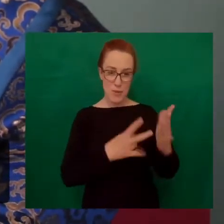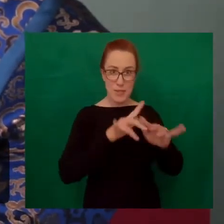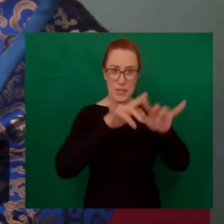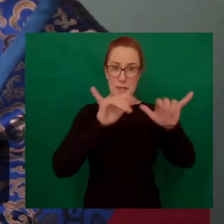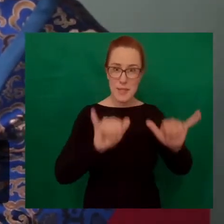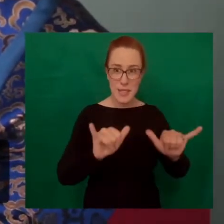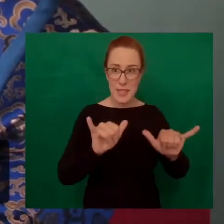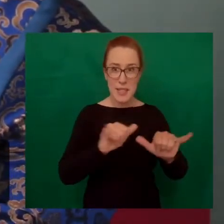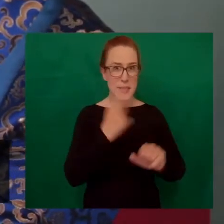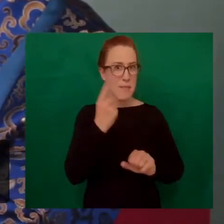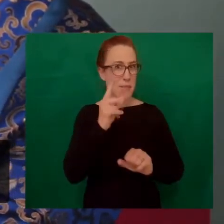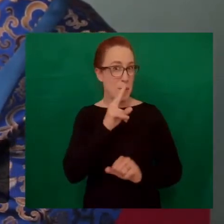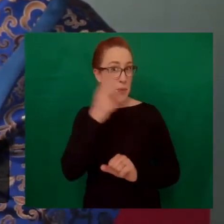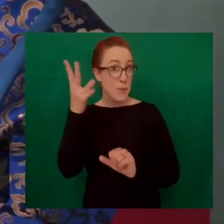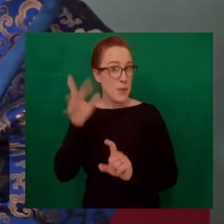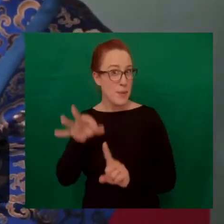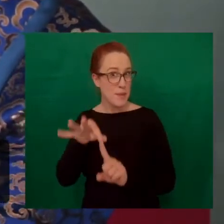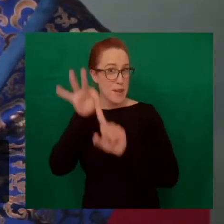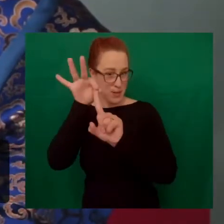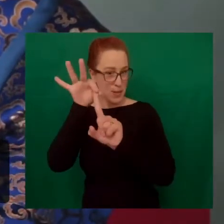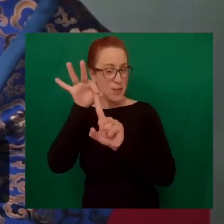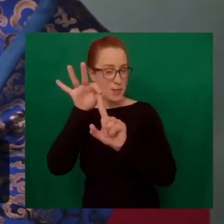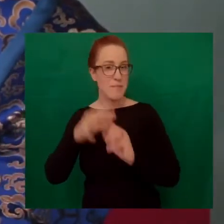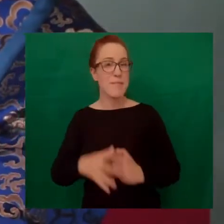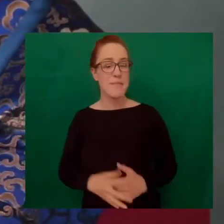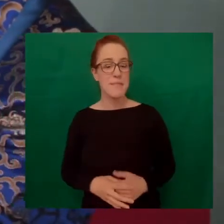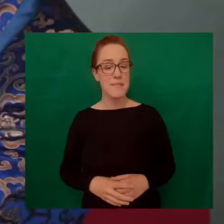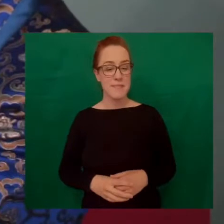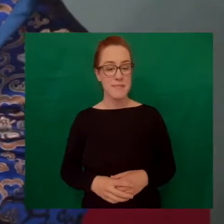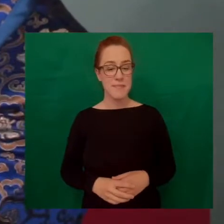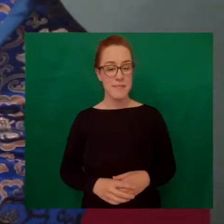both, and it's something all its own, says Maddie.